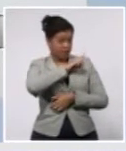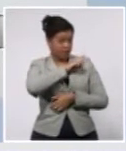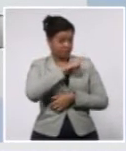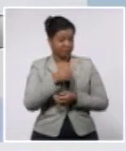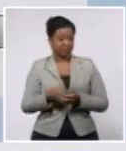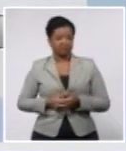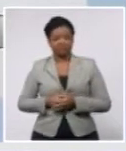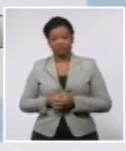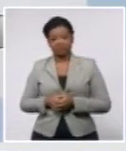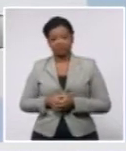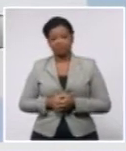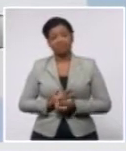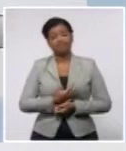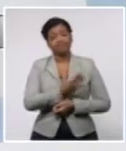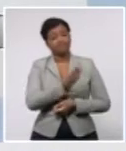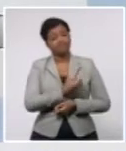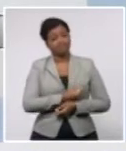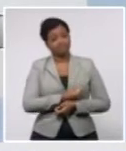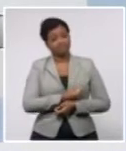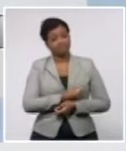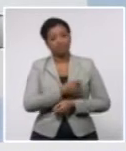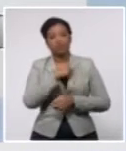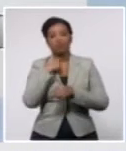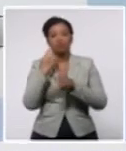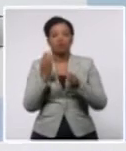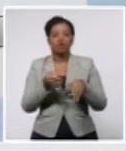4.48% lethality.